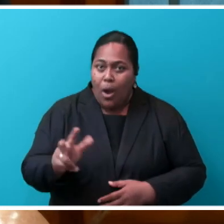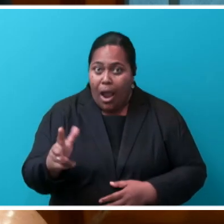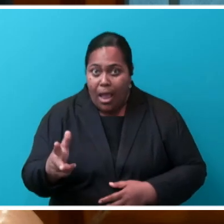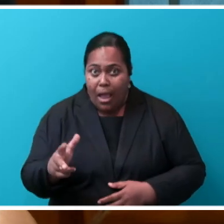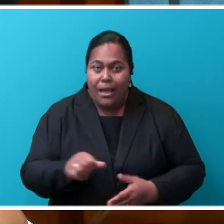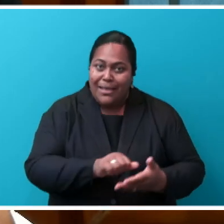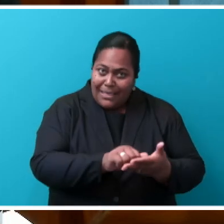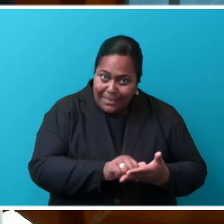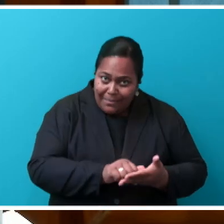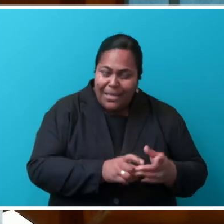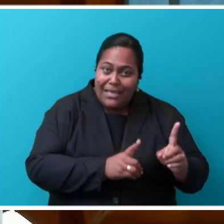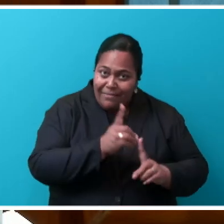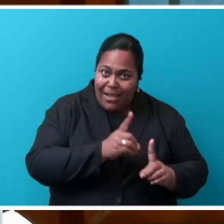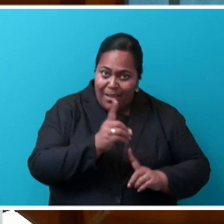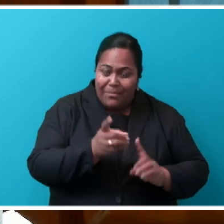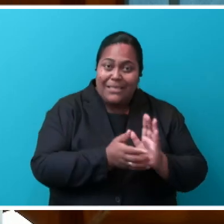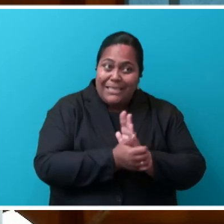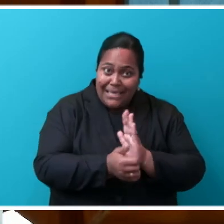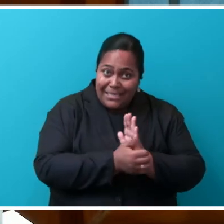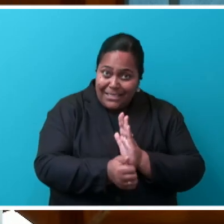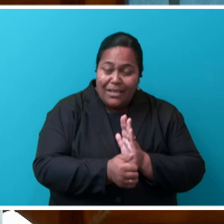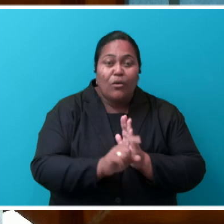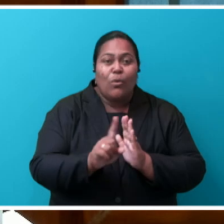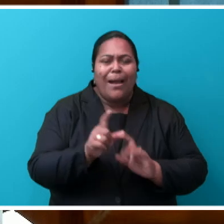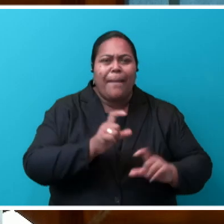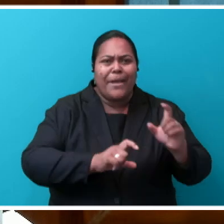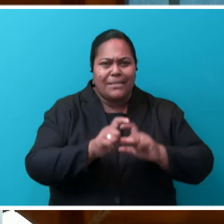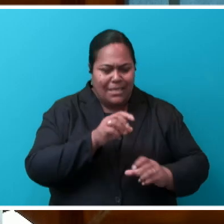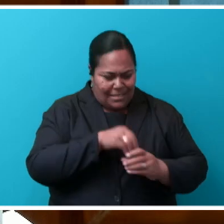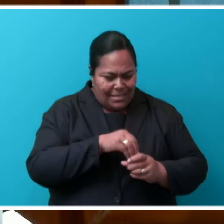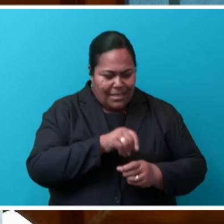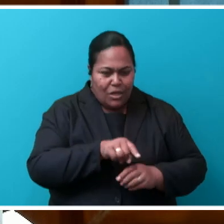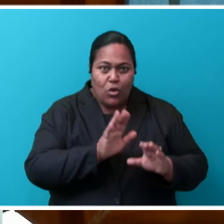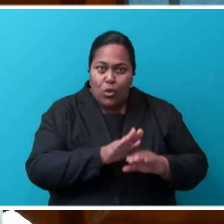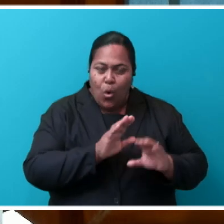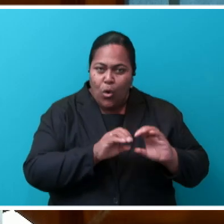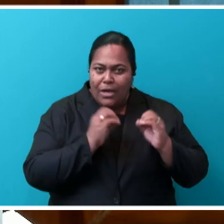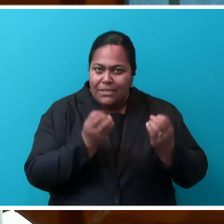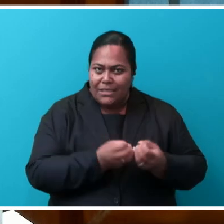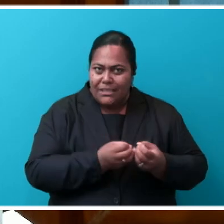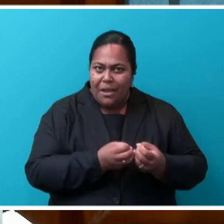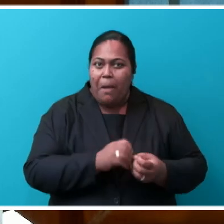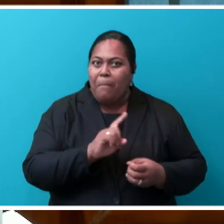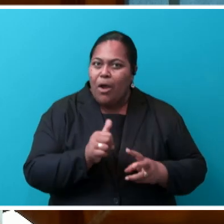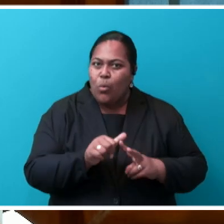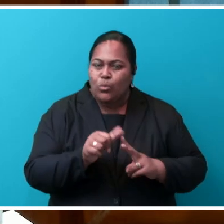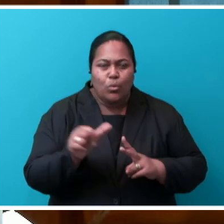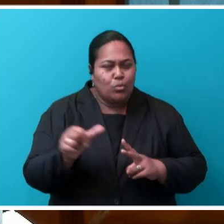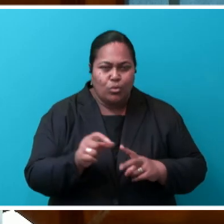develop talent, skills, and capacity within its organization while remaining competitive in the labor